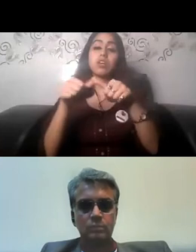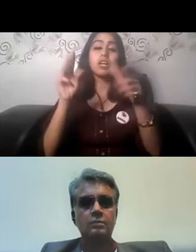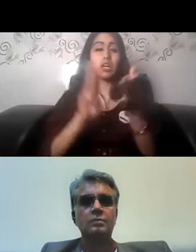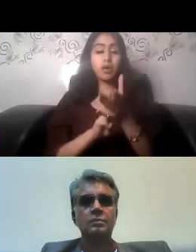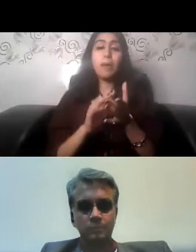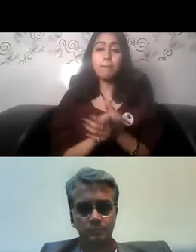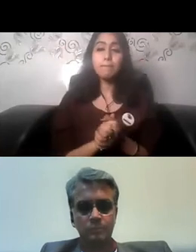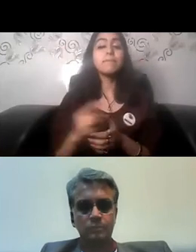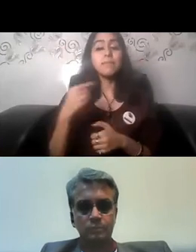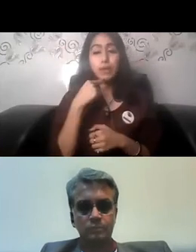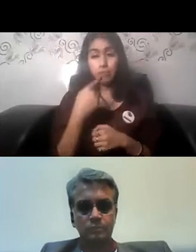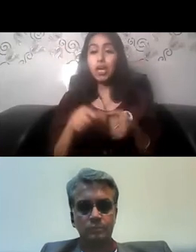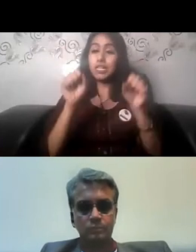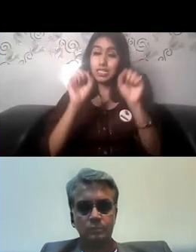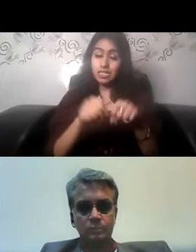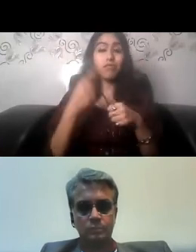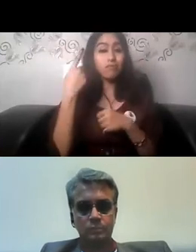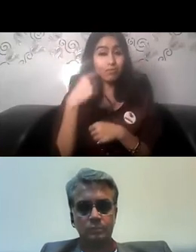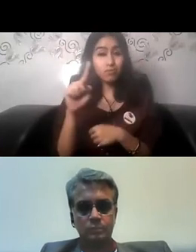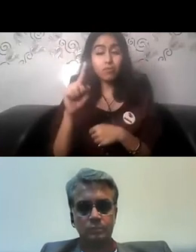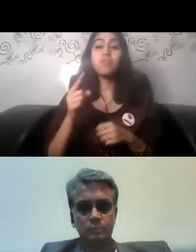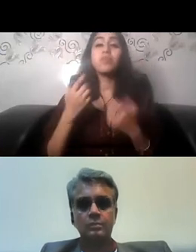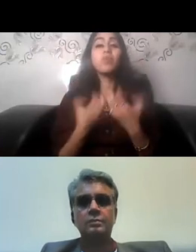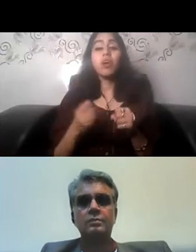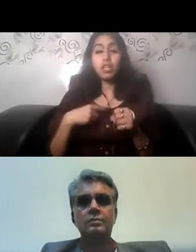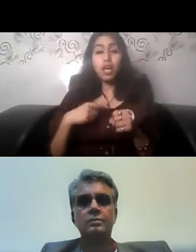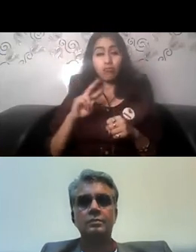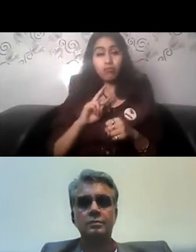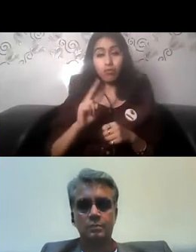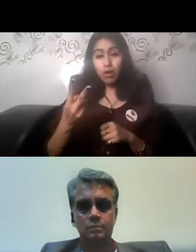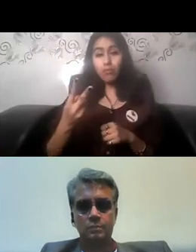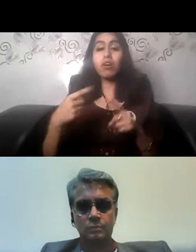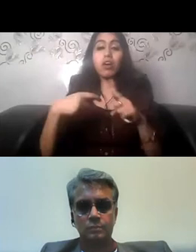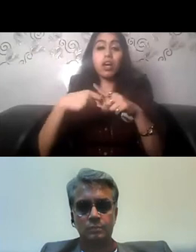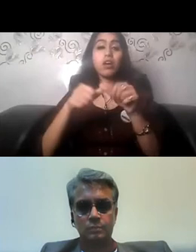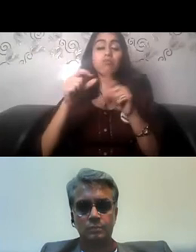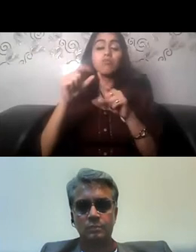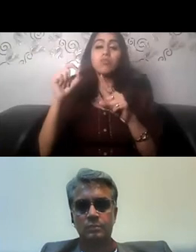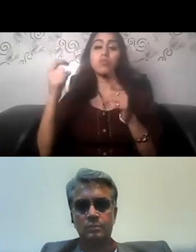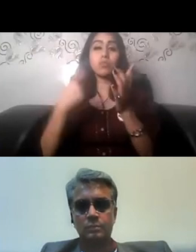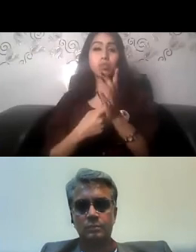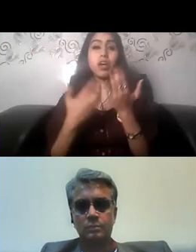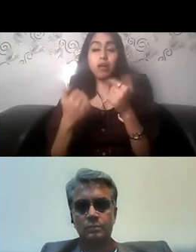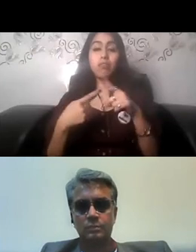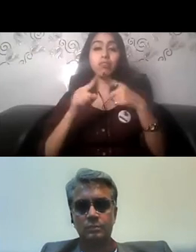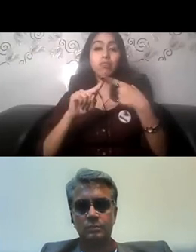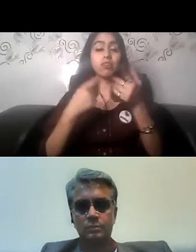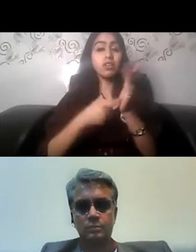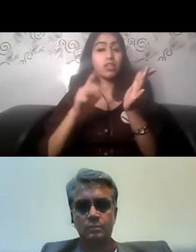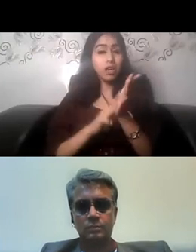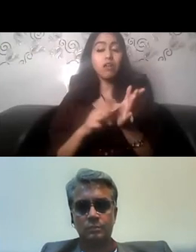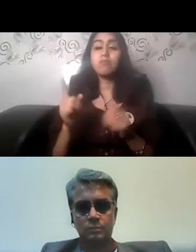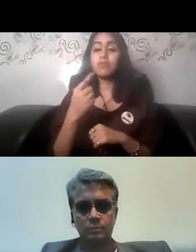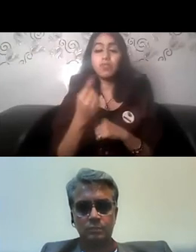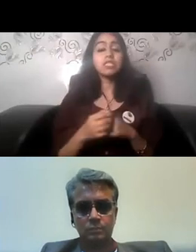matter. Absolutely. I would like to respond to Mrs. Kapoor. The notion what you carry in terms of that we are treating